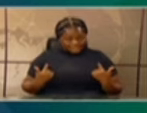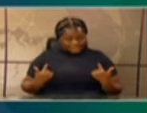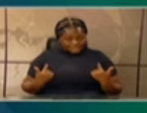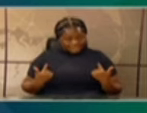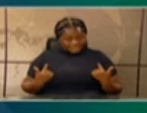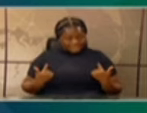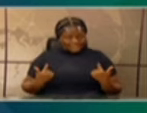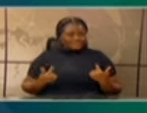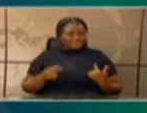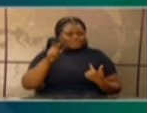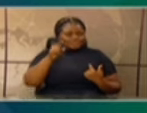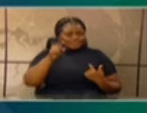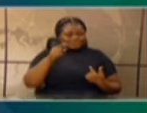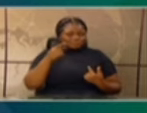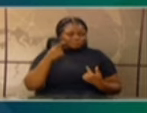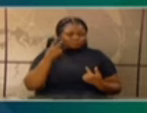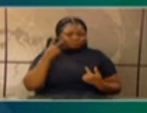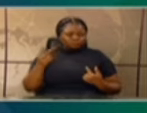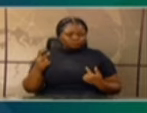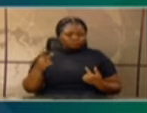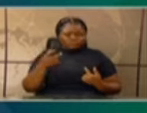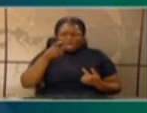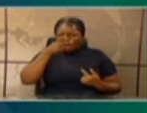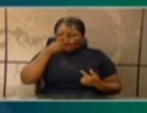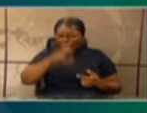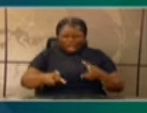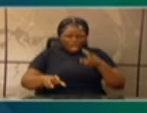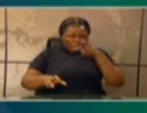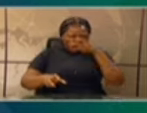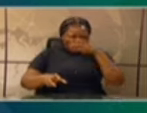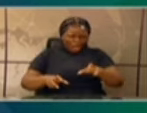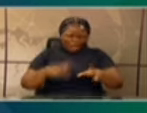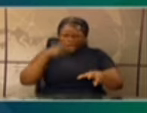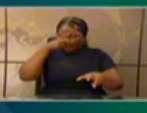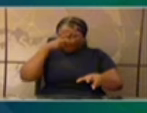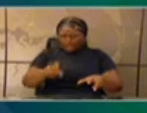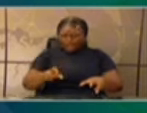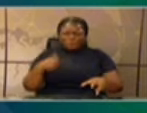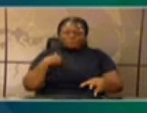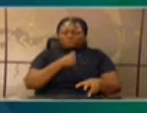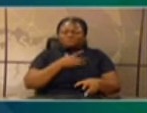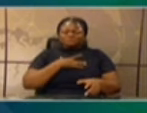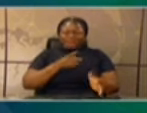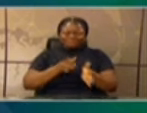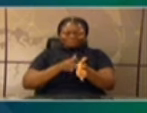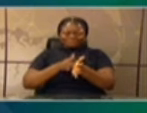Yaya yina yaya yatwe se krono e yadi ya akono. What him say?